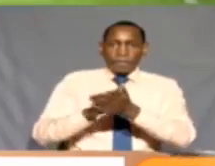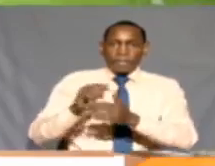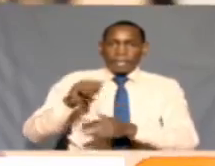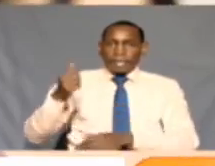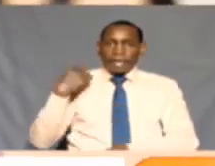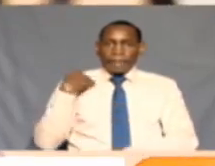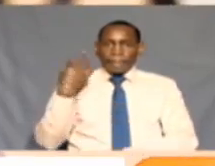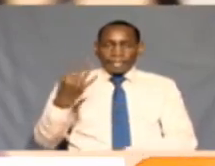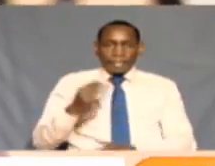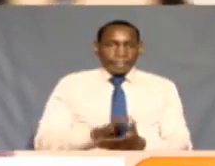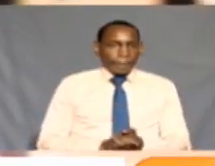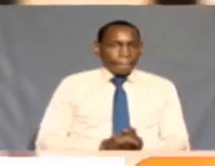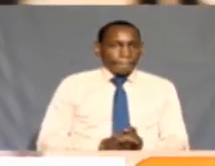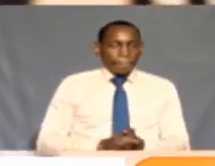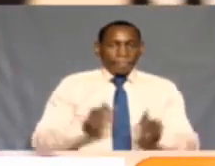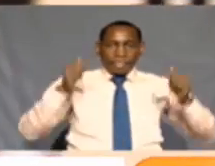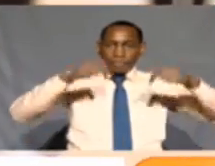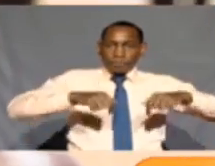third.